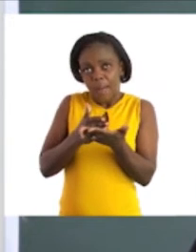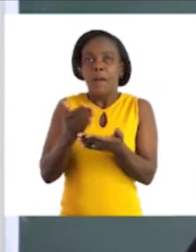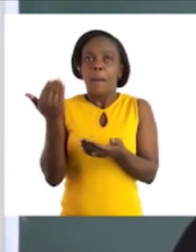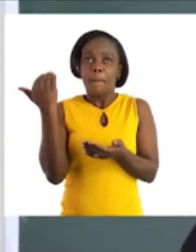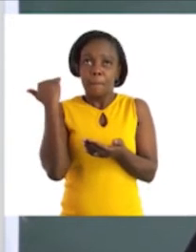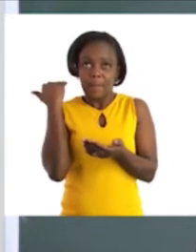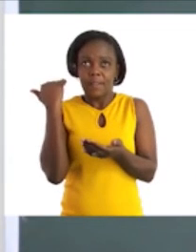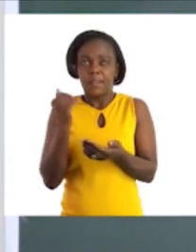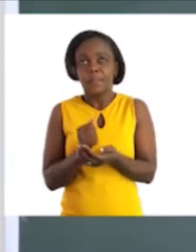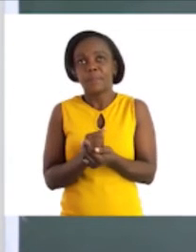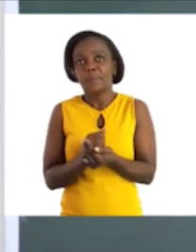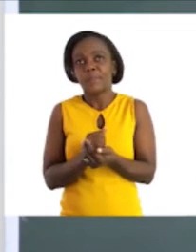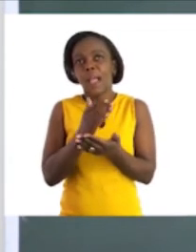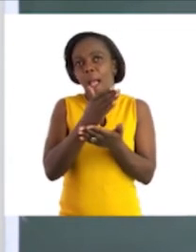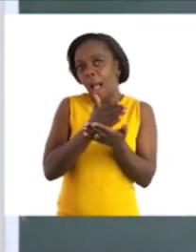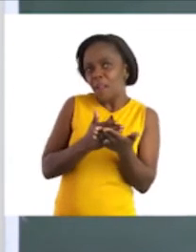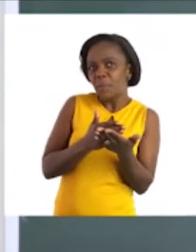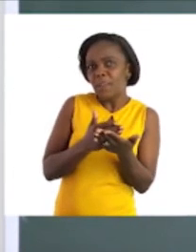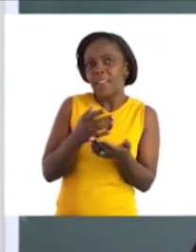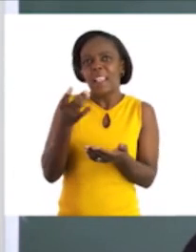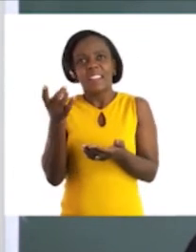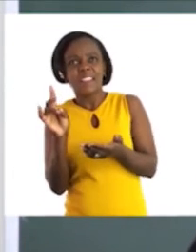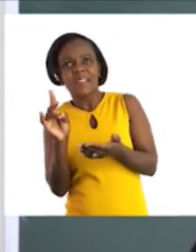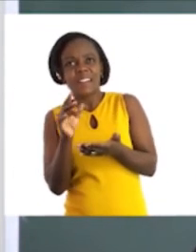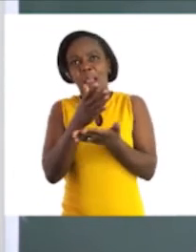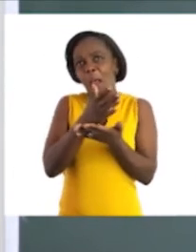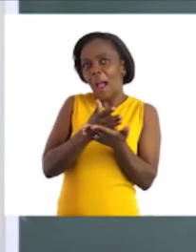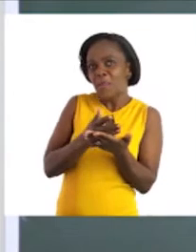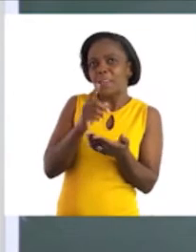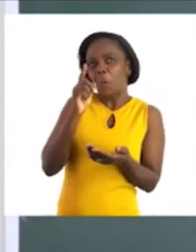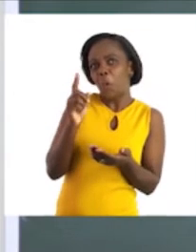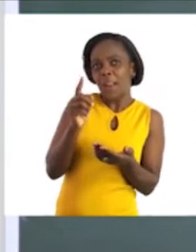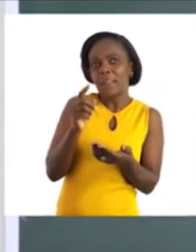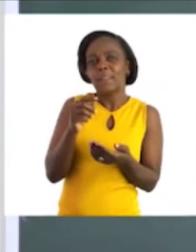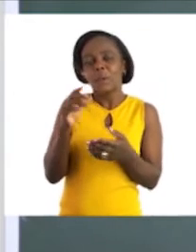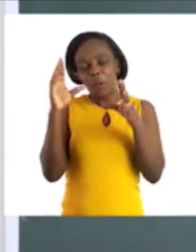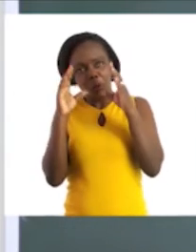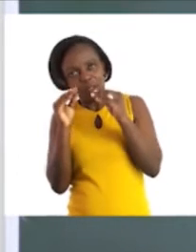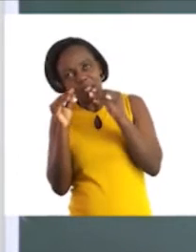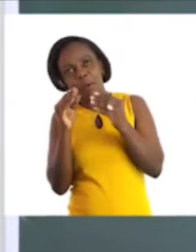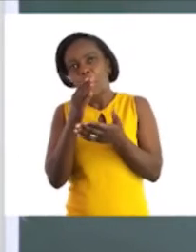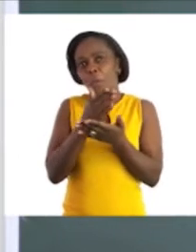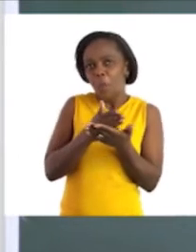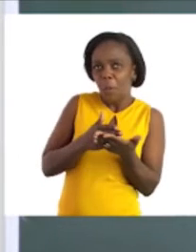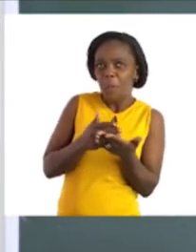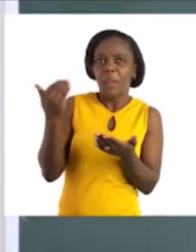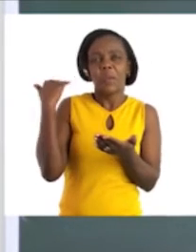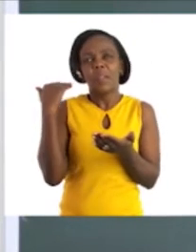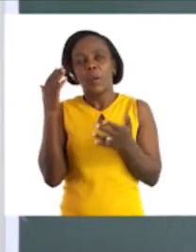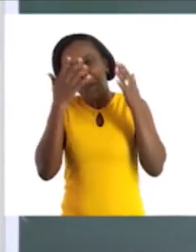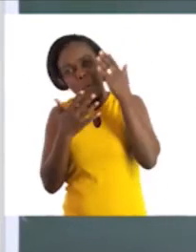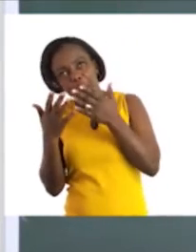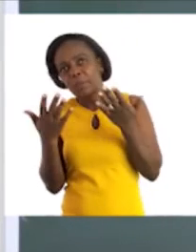past. We are late. It's 7:30. We are late. It's 1:30. We have to go to bed. We have to bath. You don't know what is